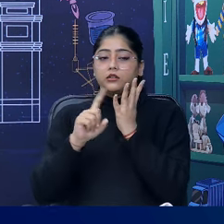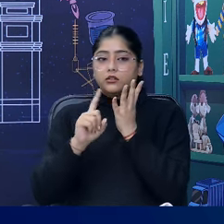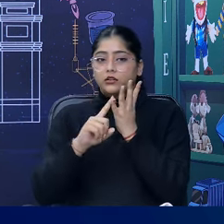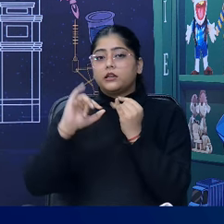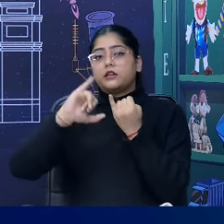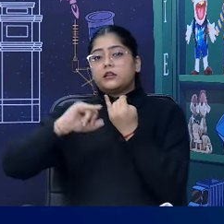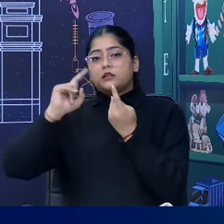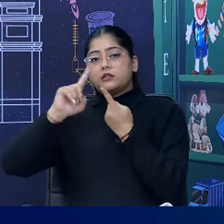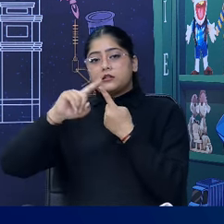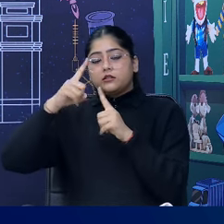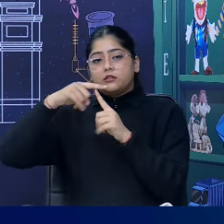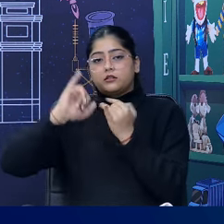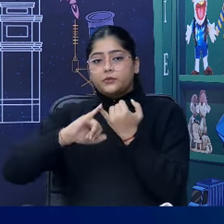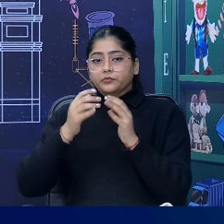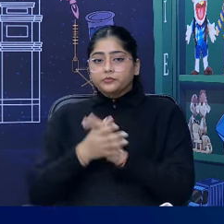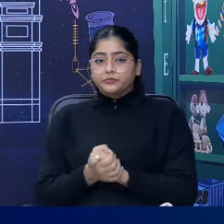And fourth is sets.